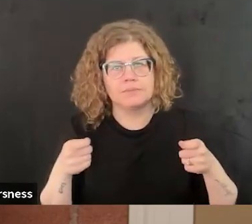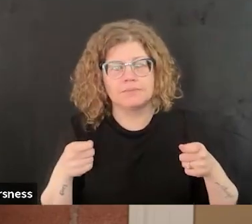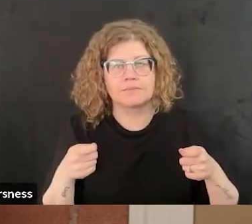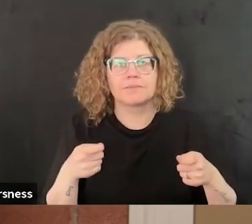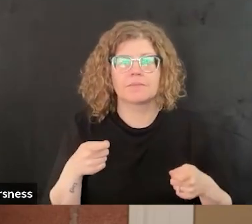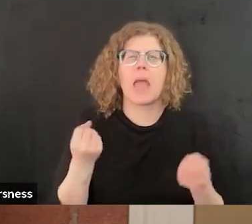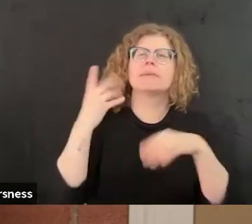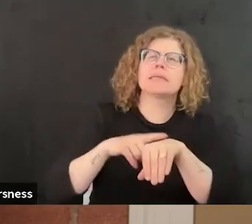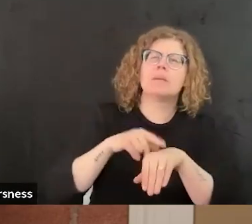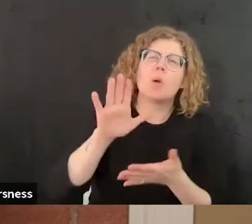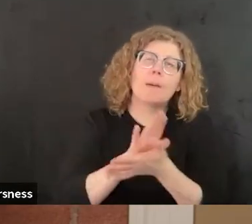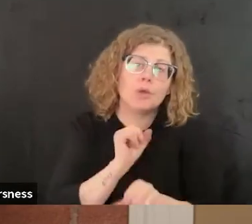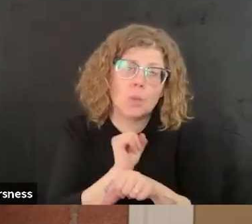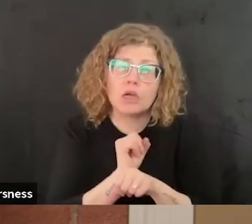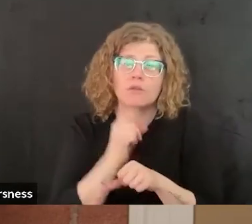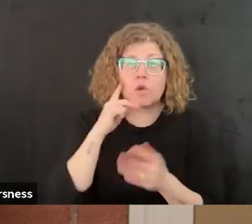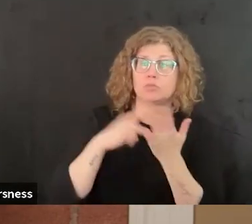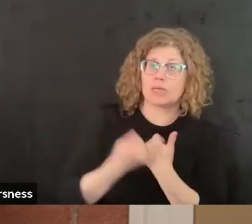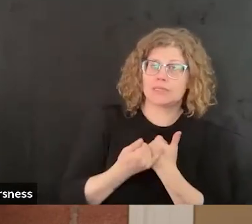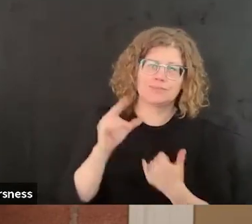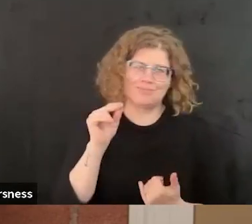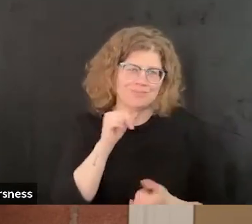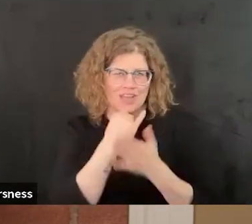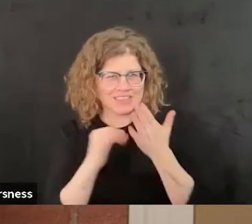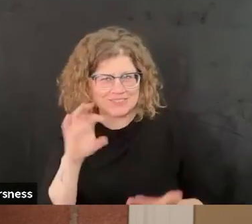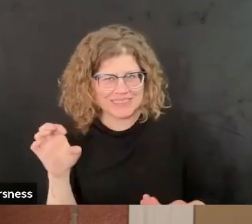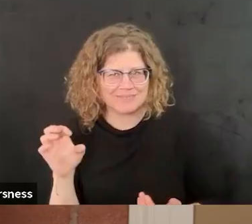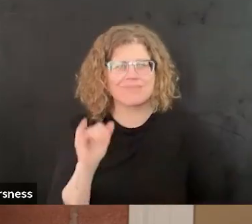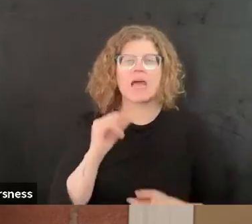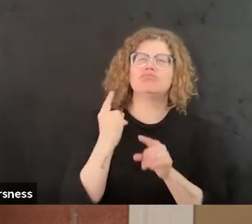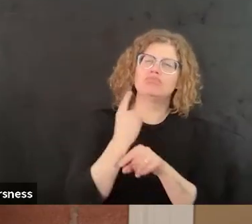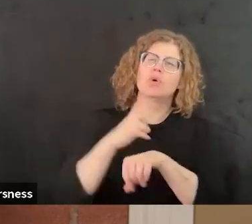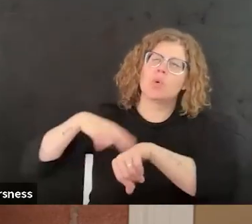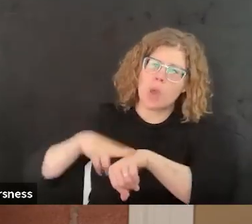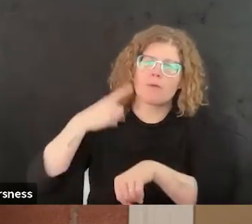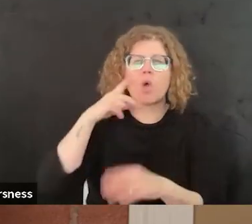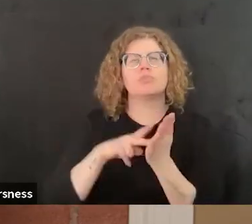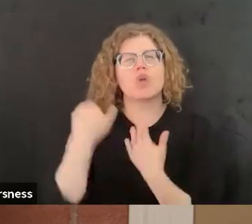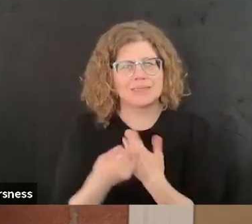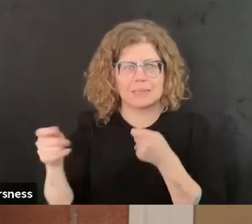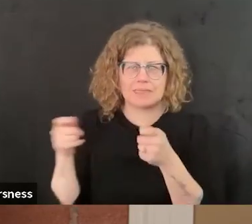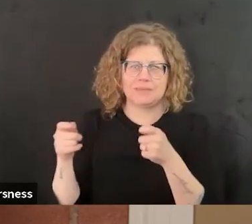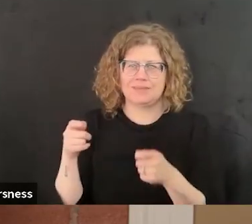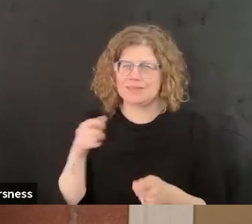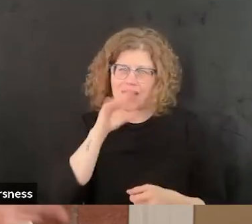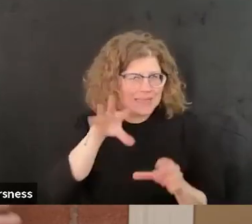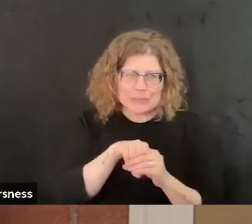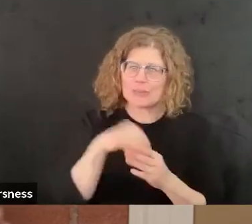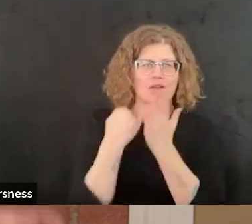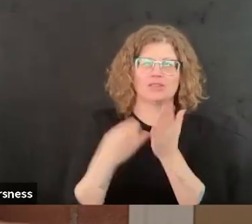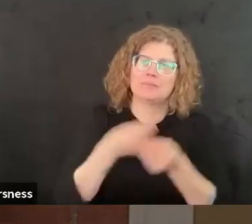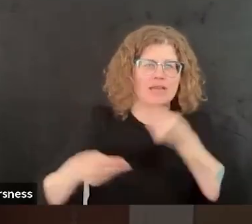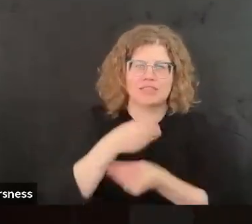of the project. So the time that you spend doing your paperwork for the project, that's just a normal part of project management, and it's not included within the